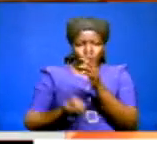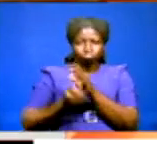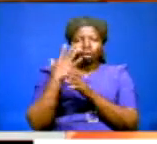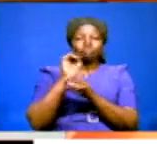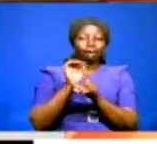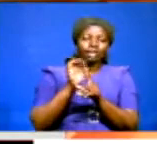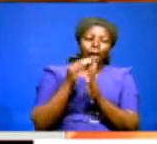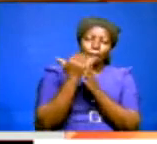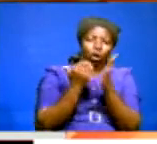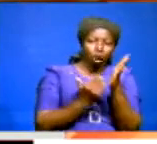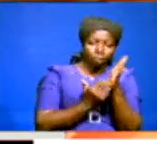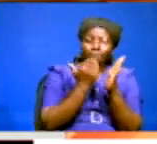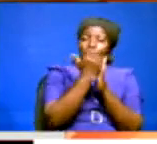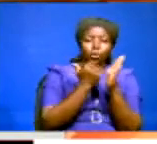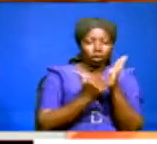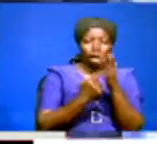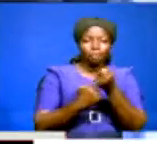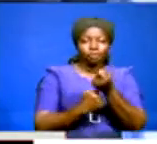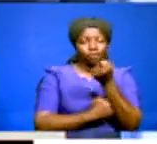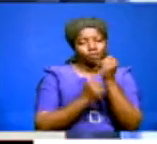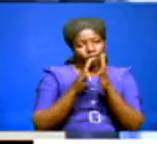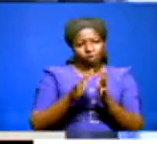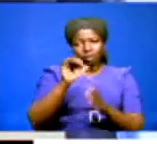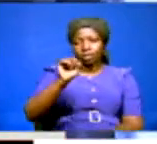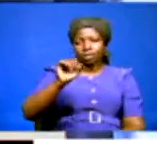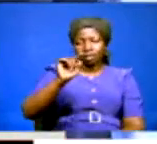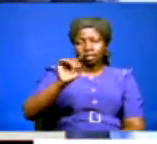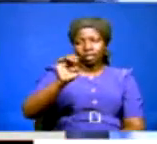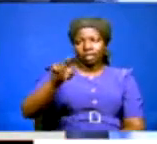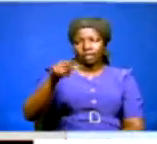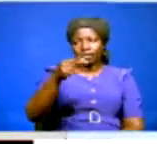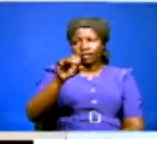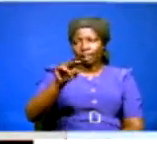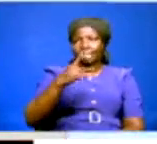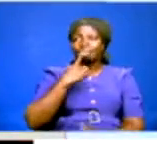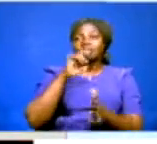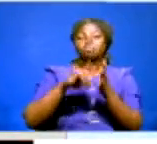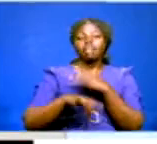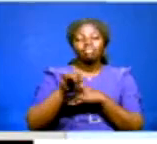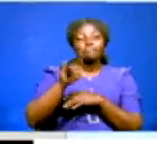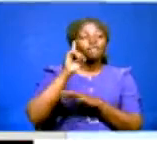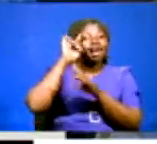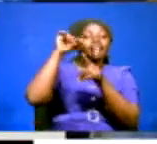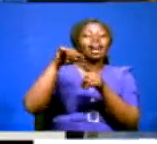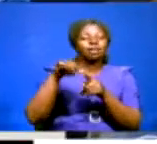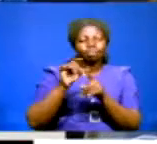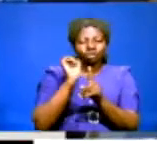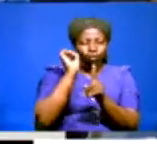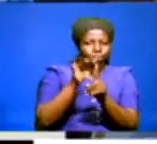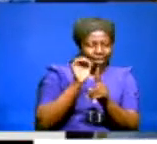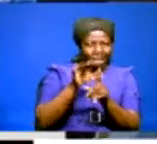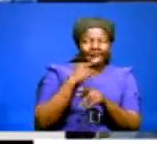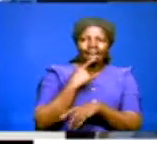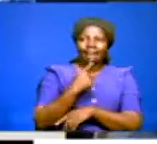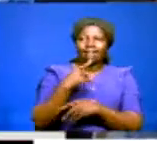The program's founder, Stephen Wandera, said they intended to mentor at least 100